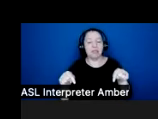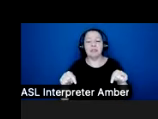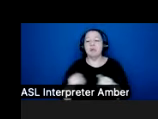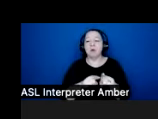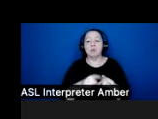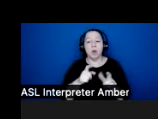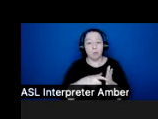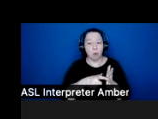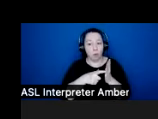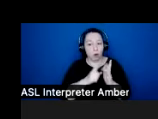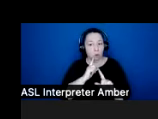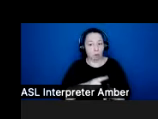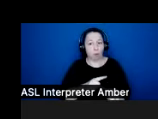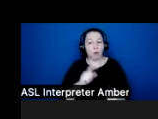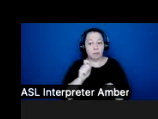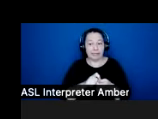reporter.